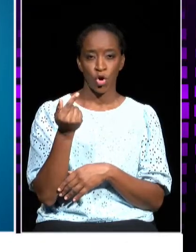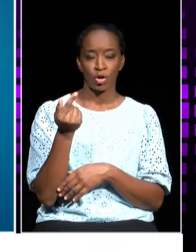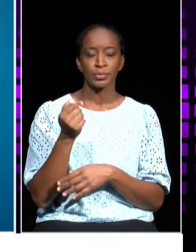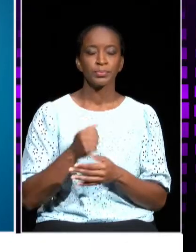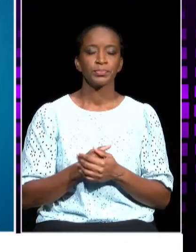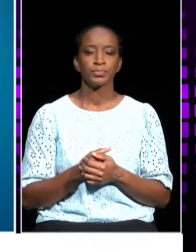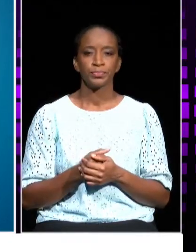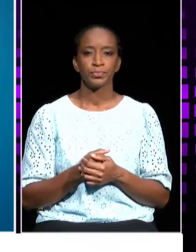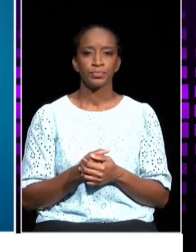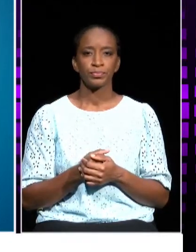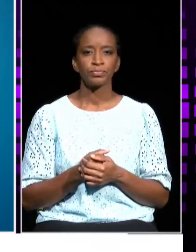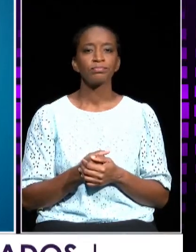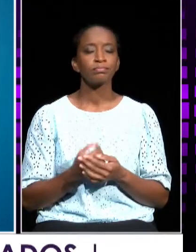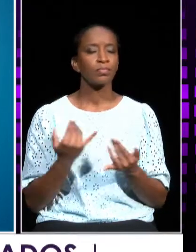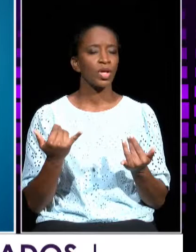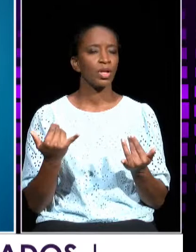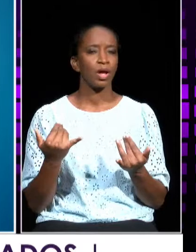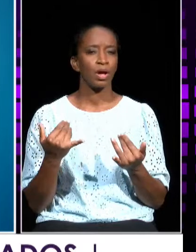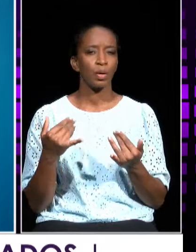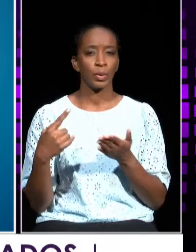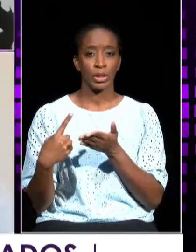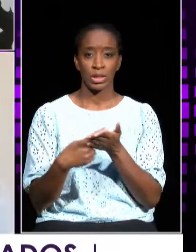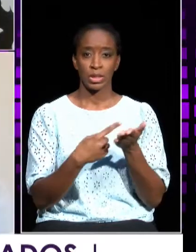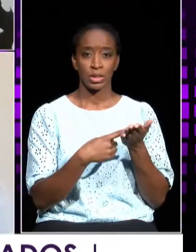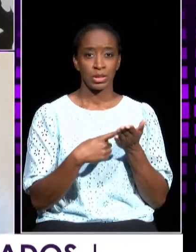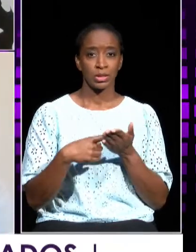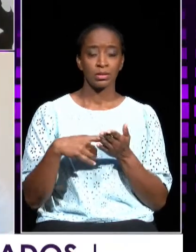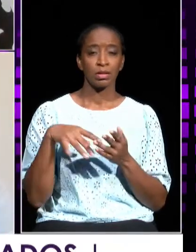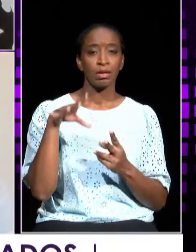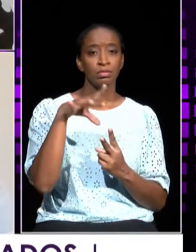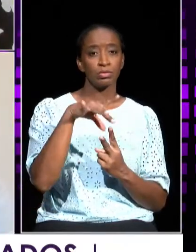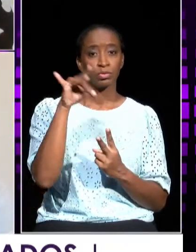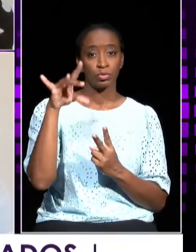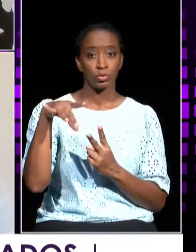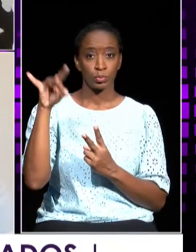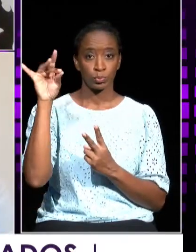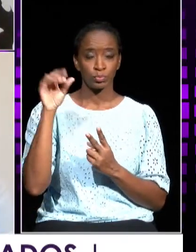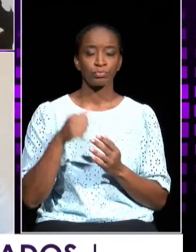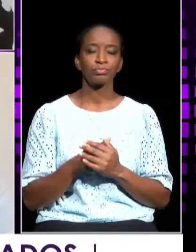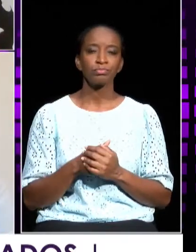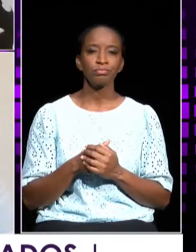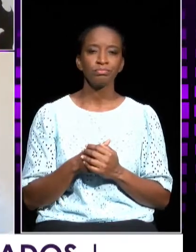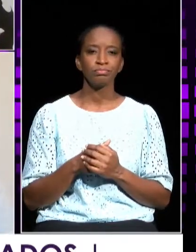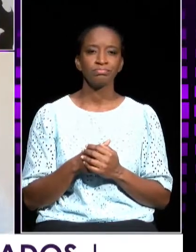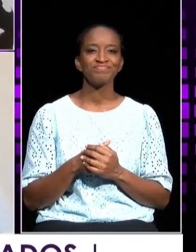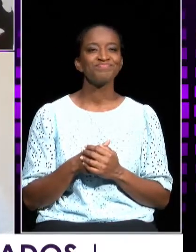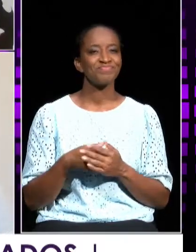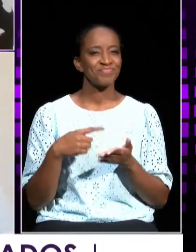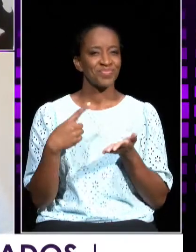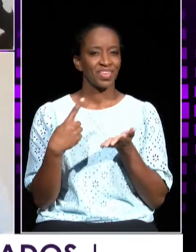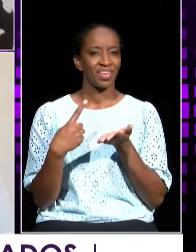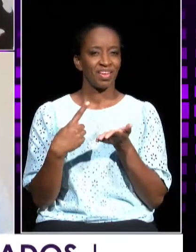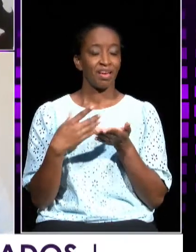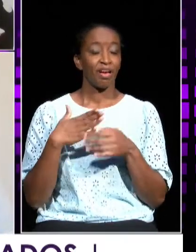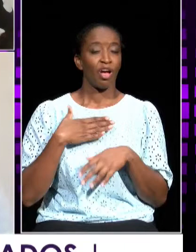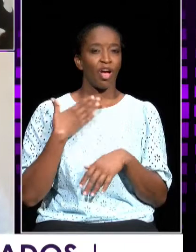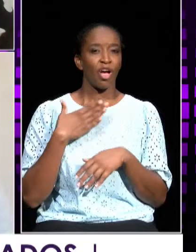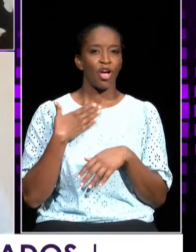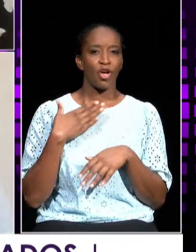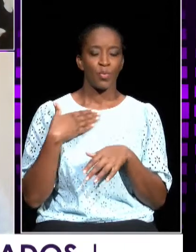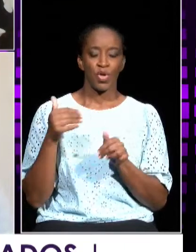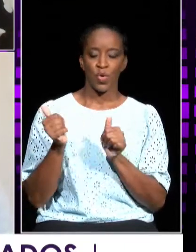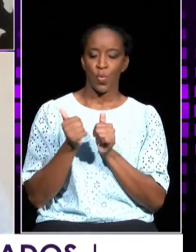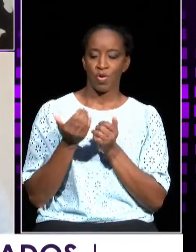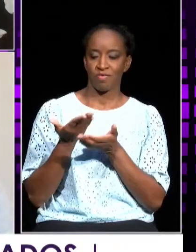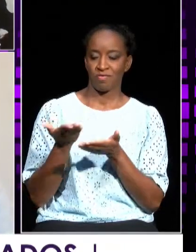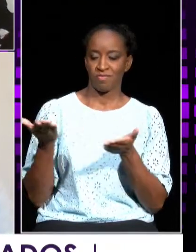about those choices, and I'm happy to have my panel here with me so I can have some assistance in going through this conversation. Now, first